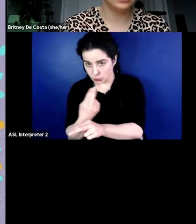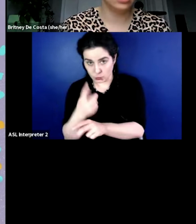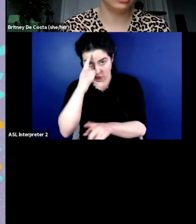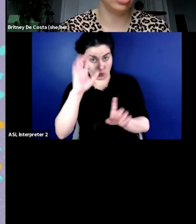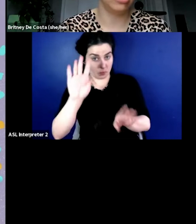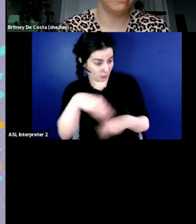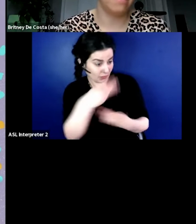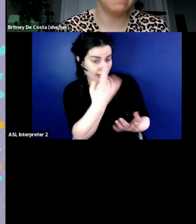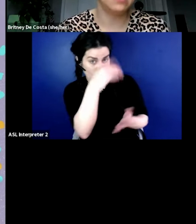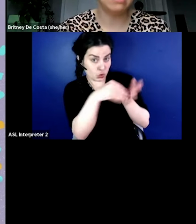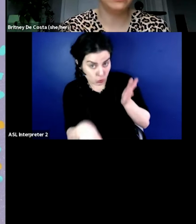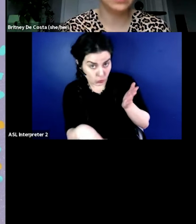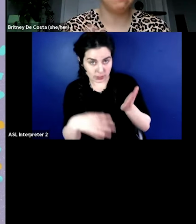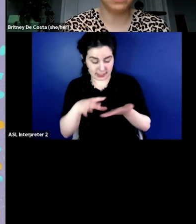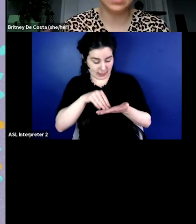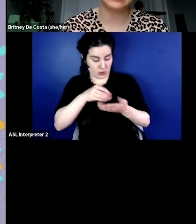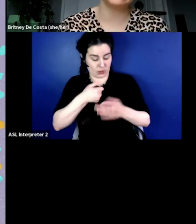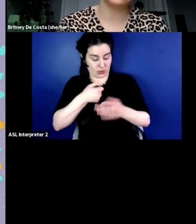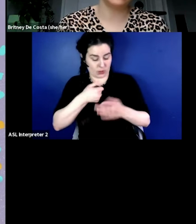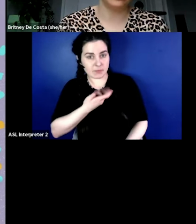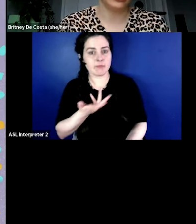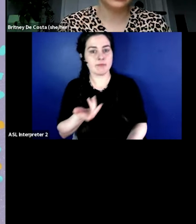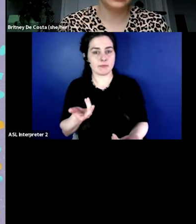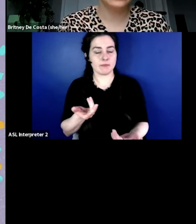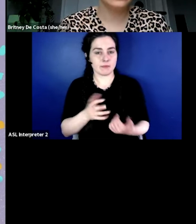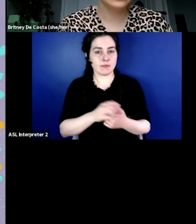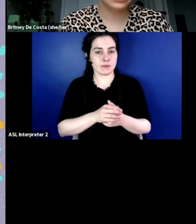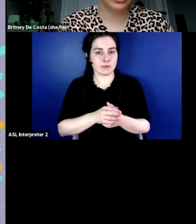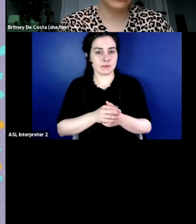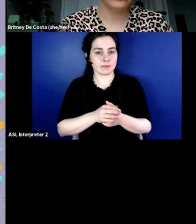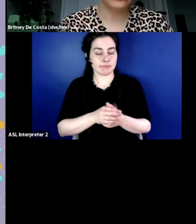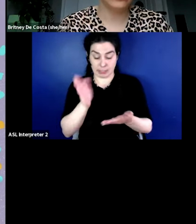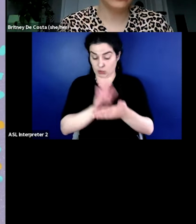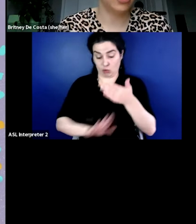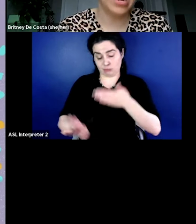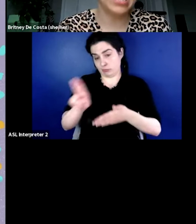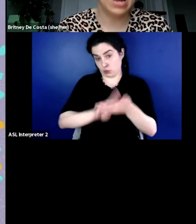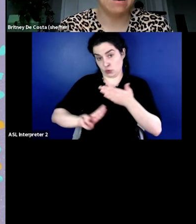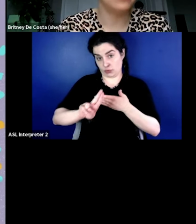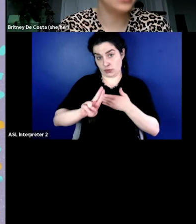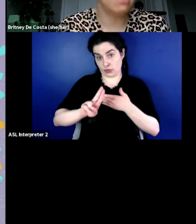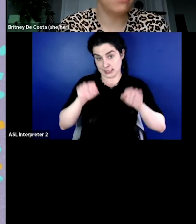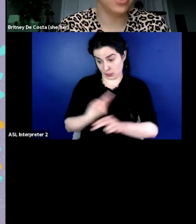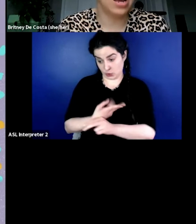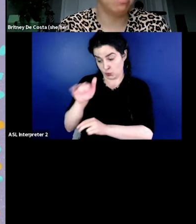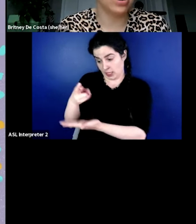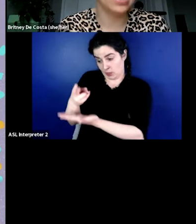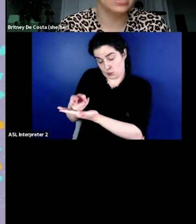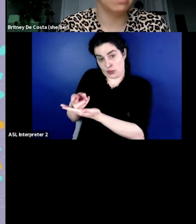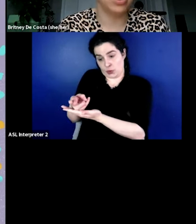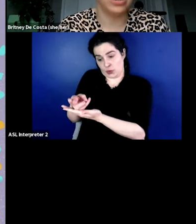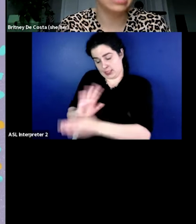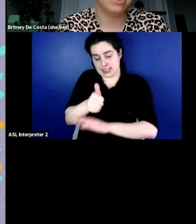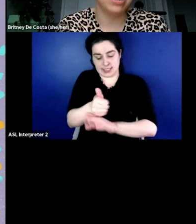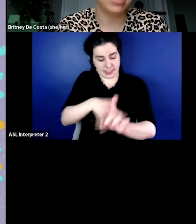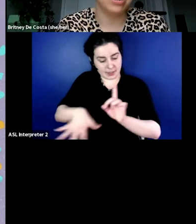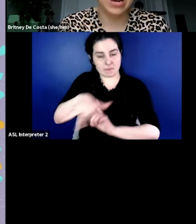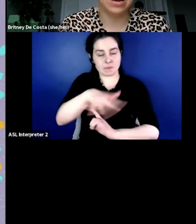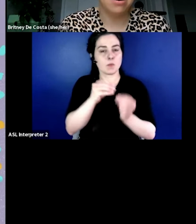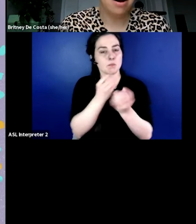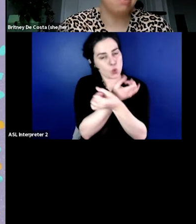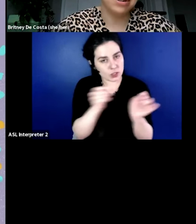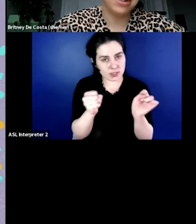students, can learn from themselves, that post-secondary institutions can use to create safer and more accessible